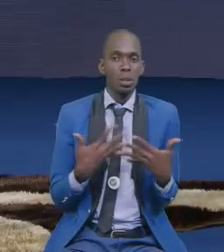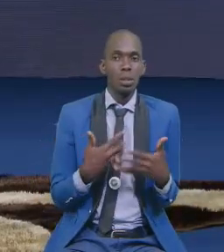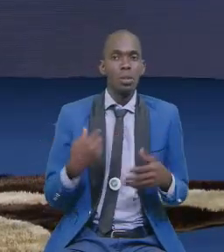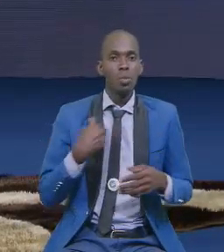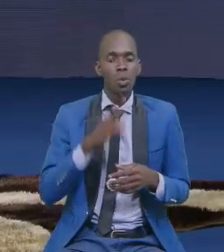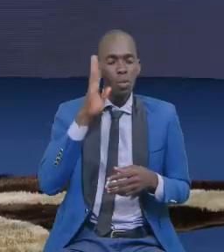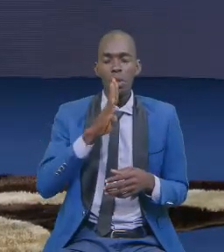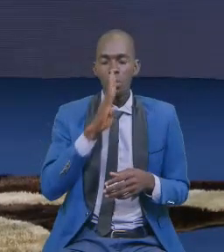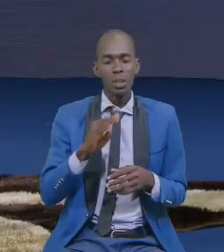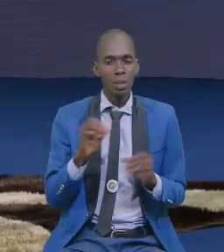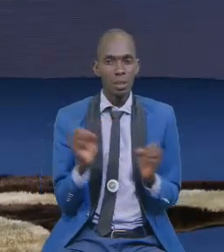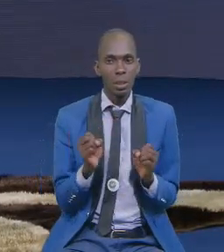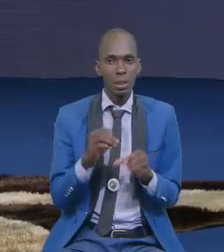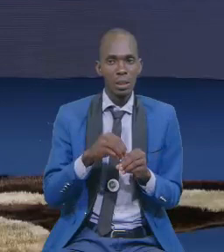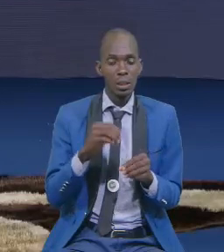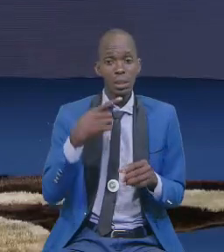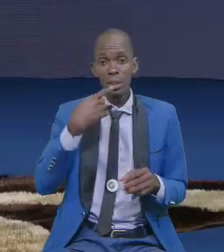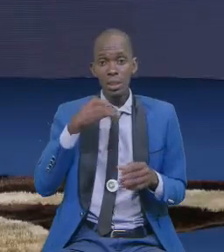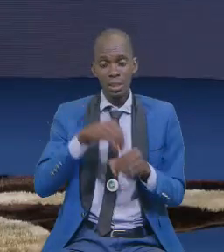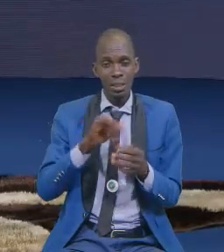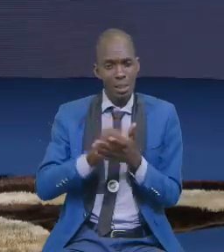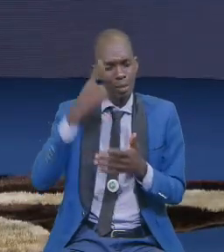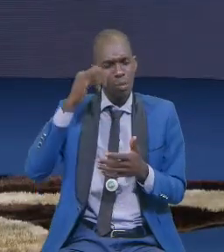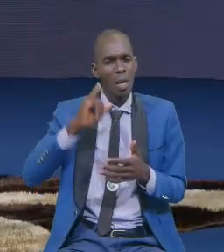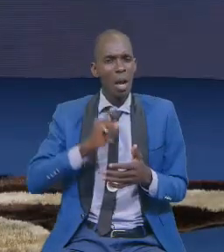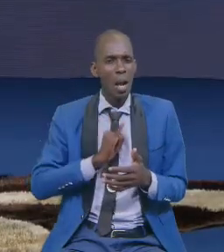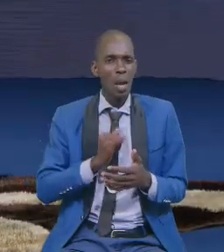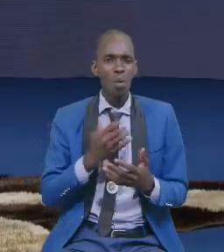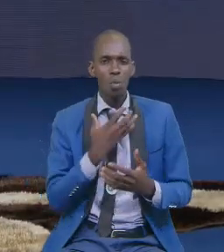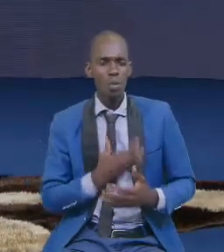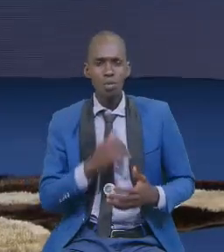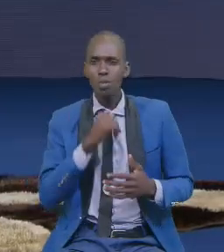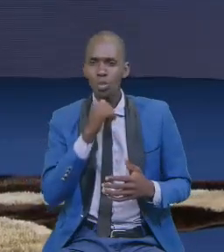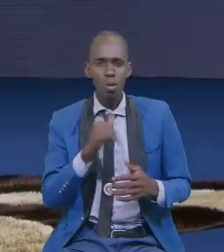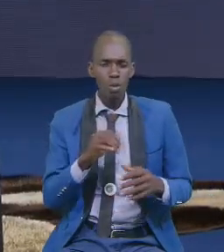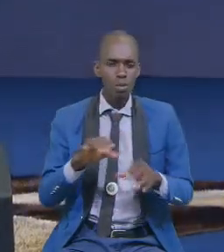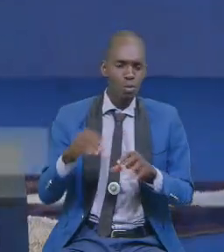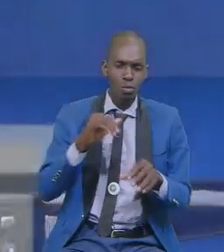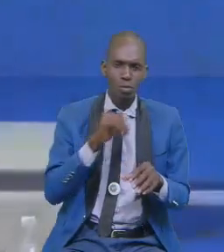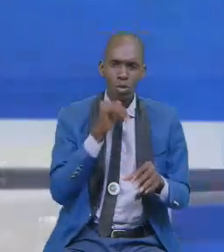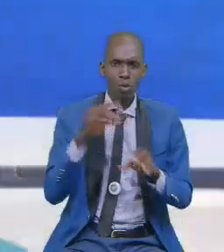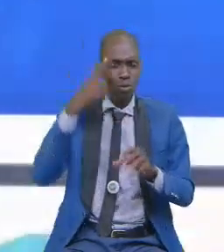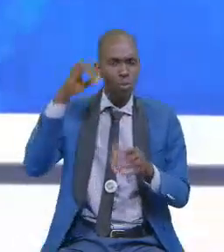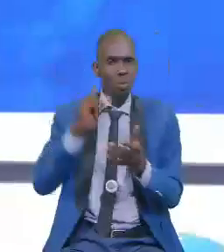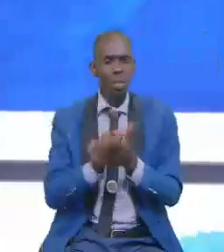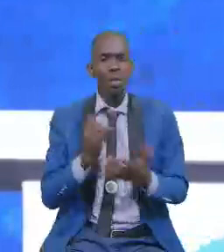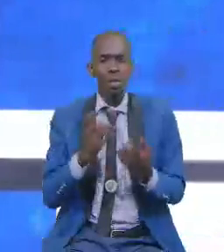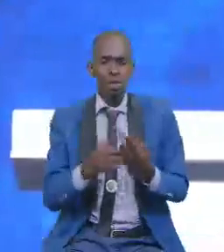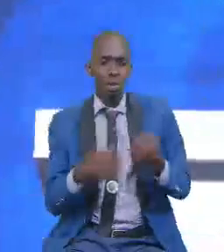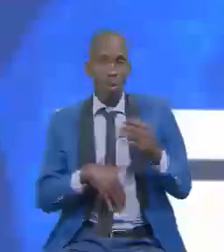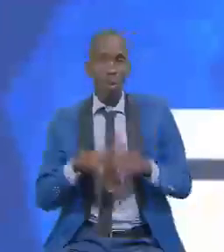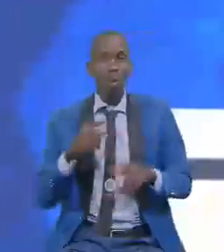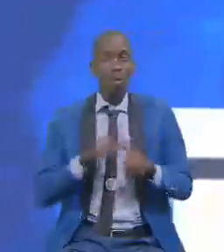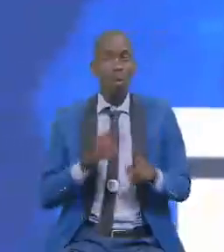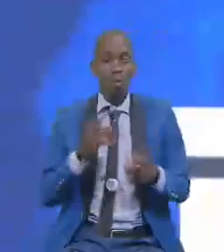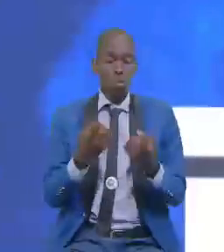dream, I wish I come out of this. But you don't know how to come out. You cannot wake up by yourself. You're still having all those things. And